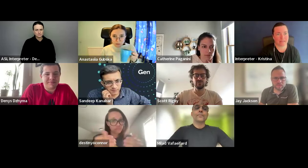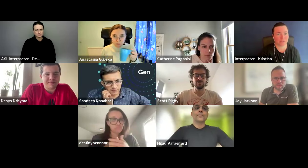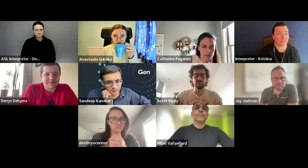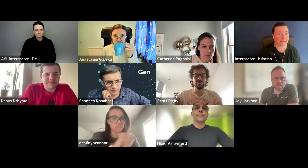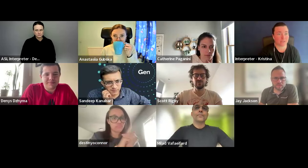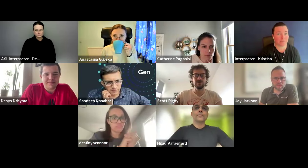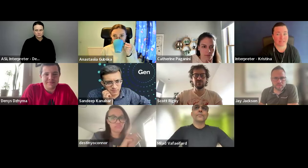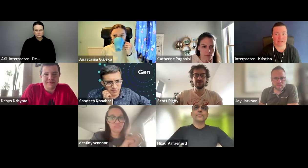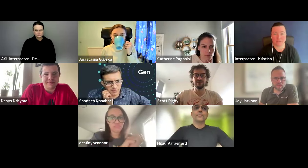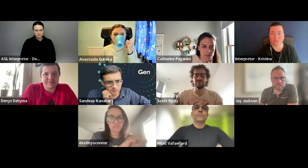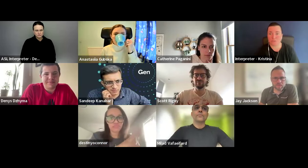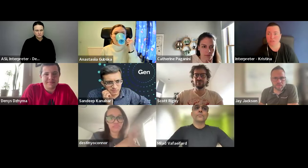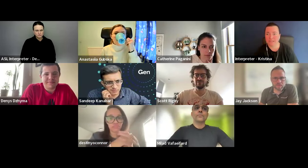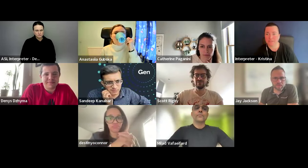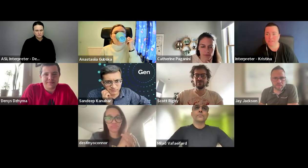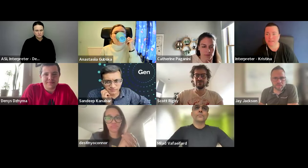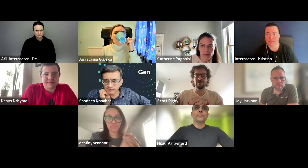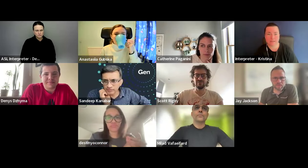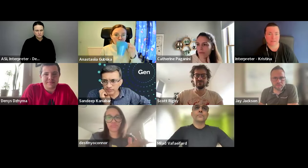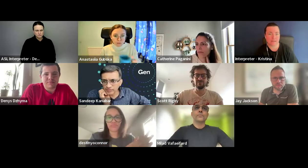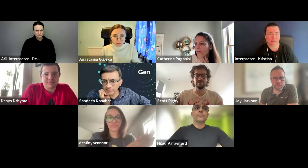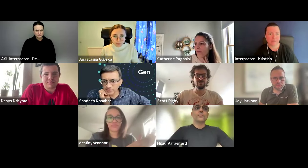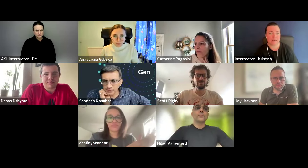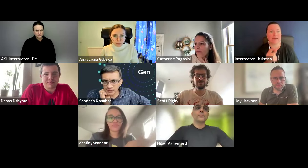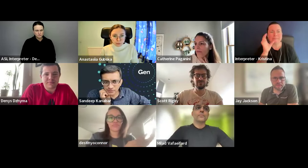the maintenance or management plan. Would you like to take